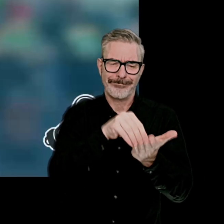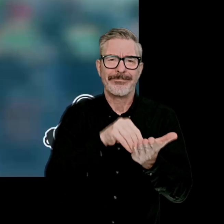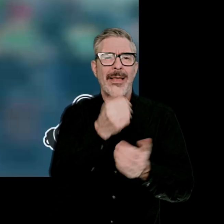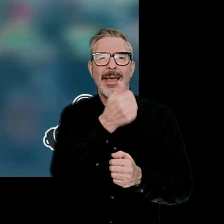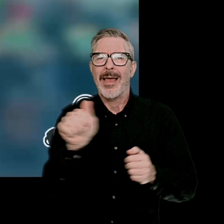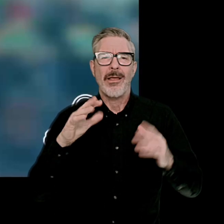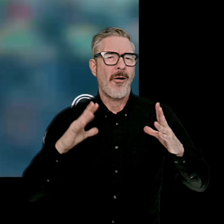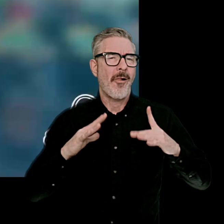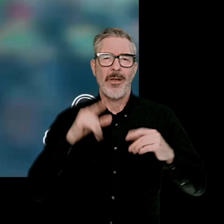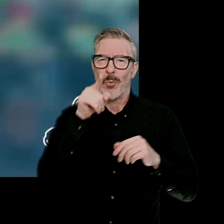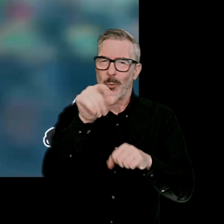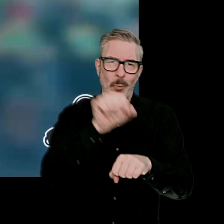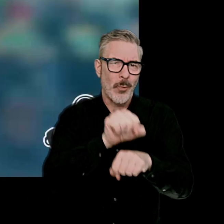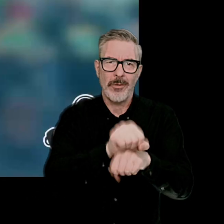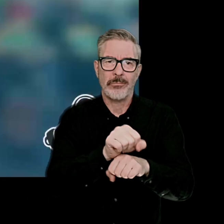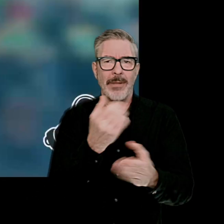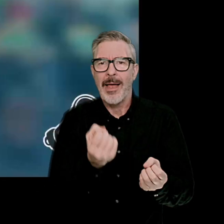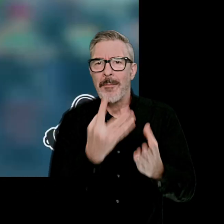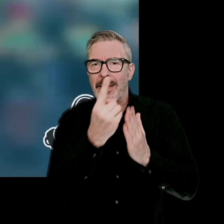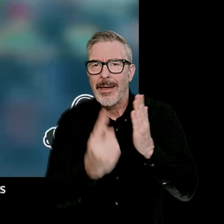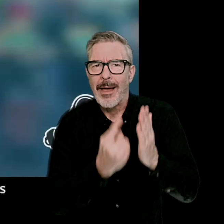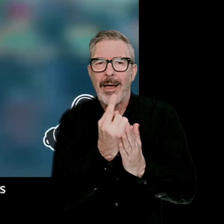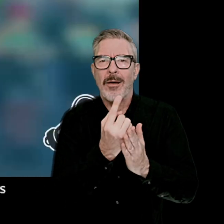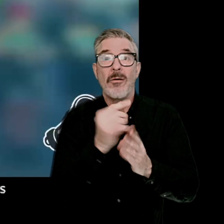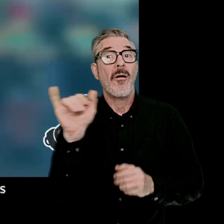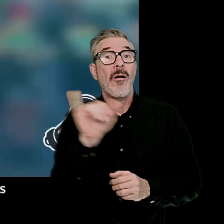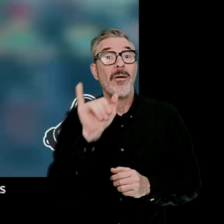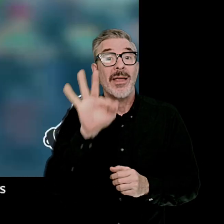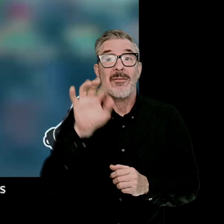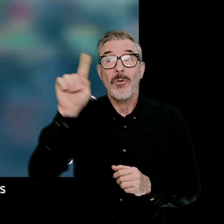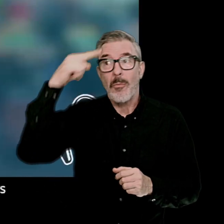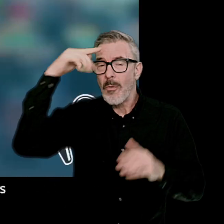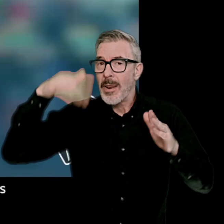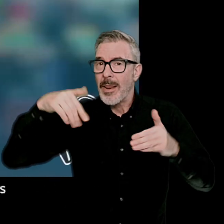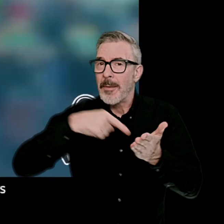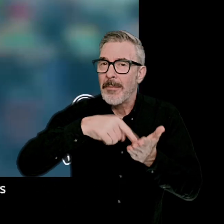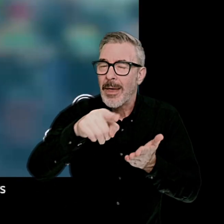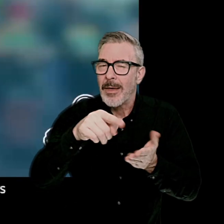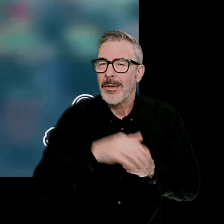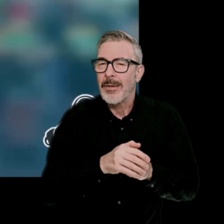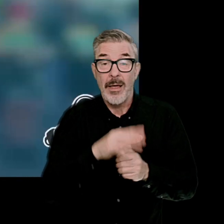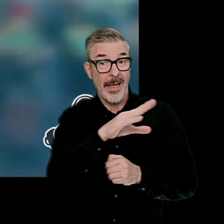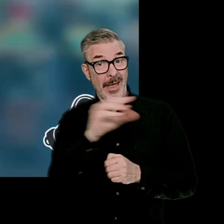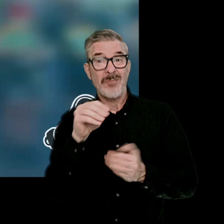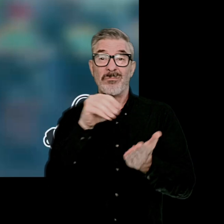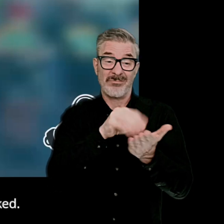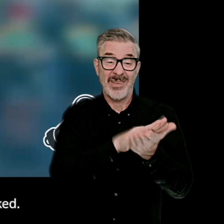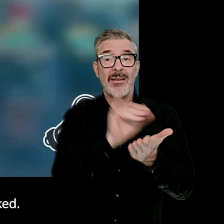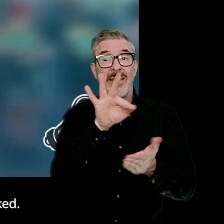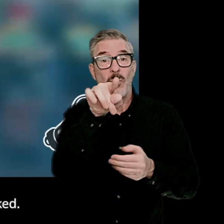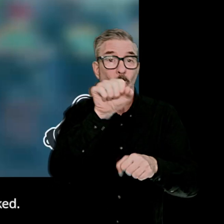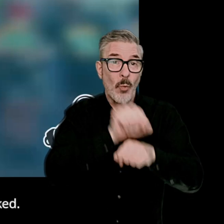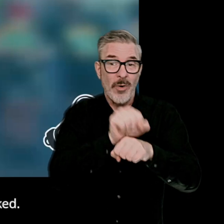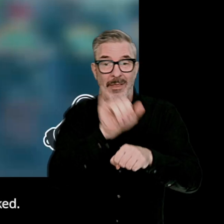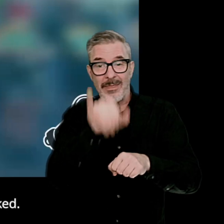When taking note for statutory holiday pay, keep record of the statutory holidays you've worked. Write